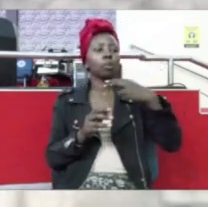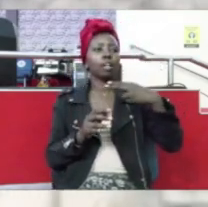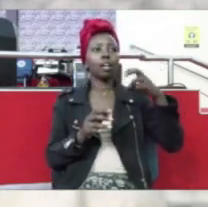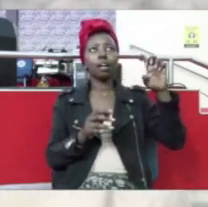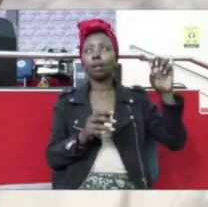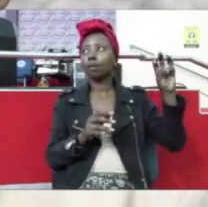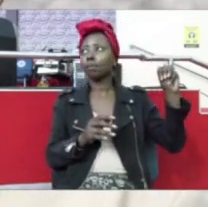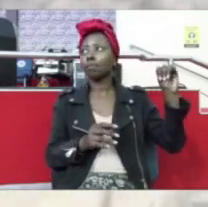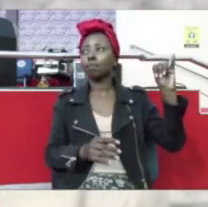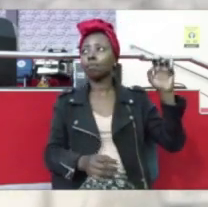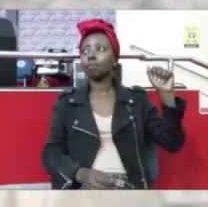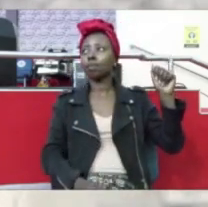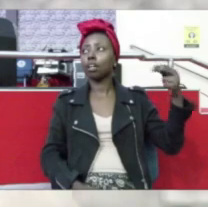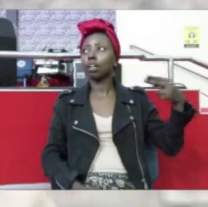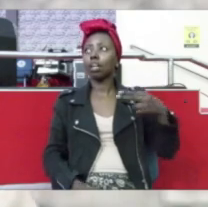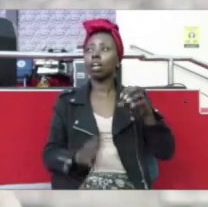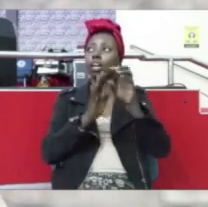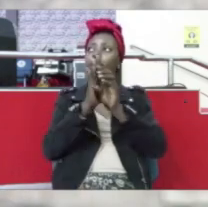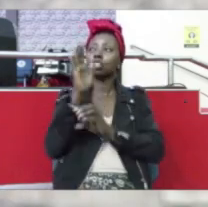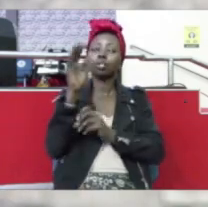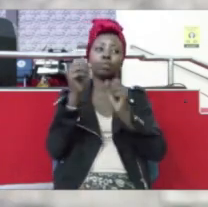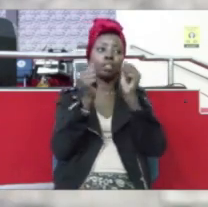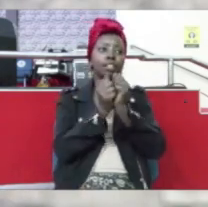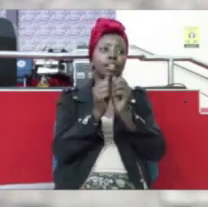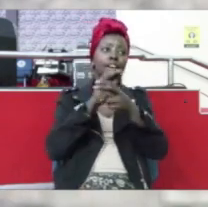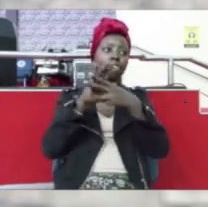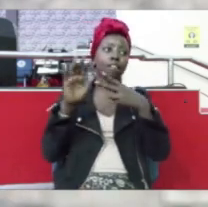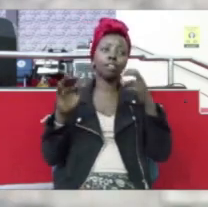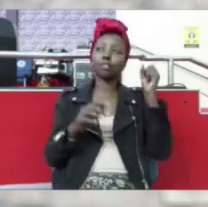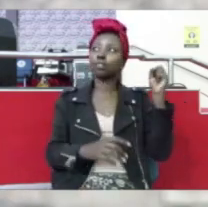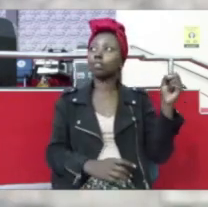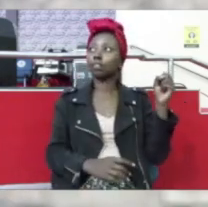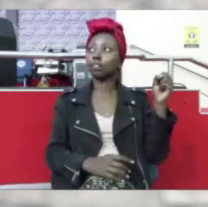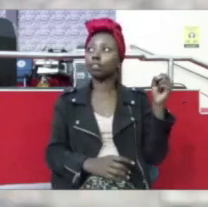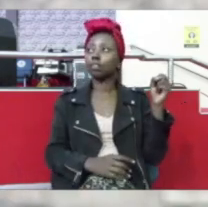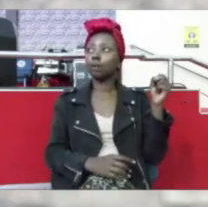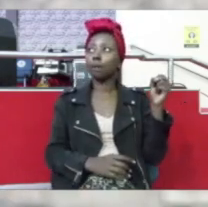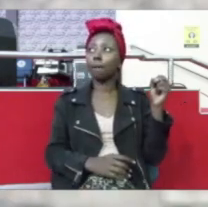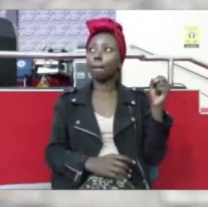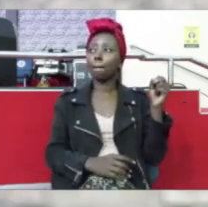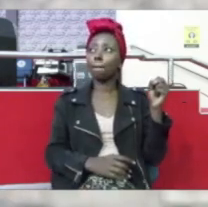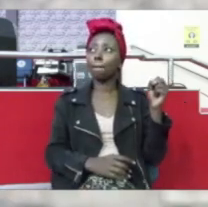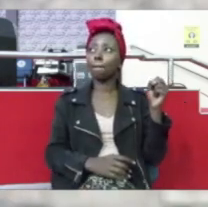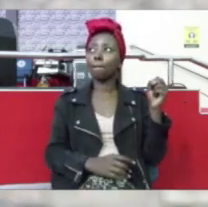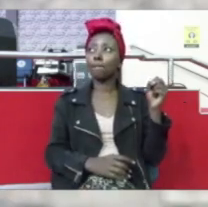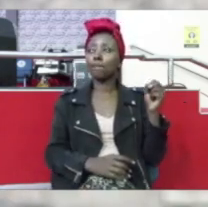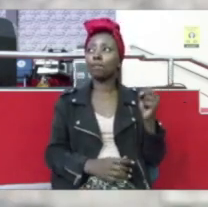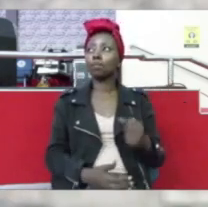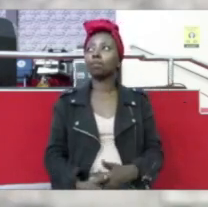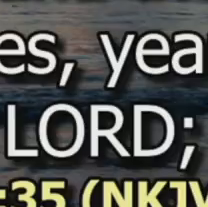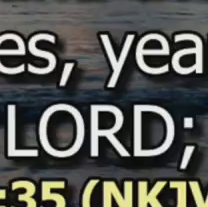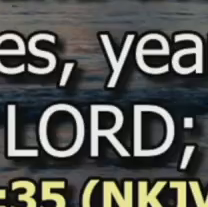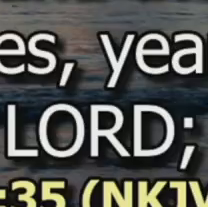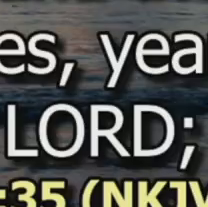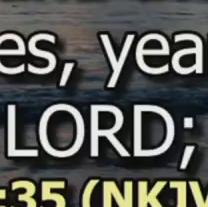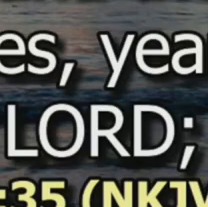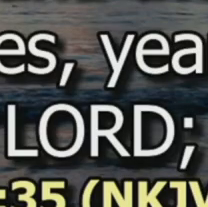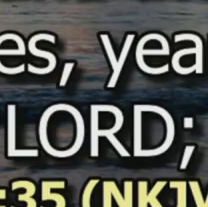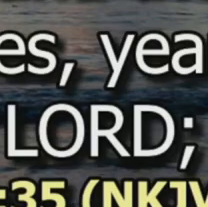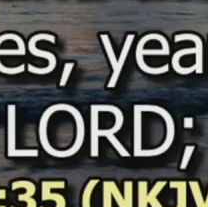Nehemia 10 mstari wa 35. Nehemiah chapter 10 verses